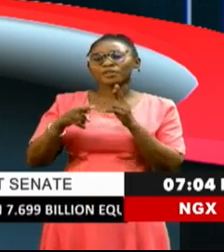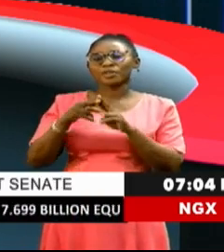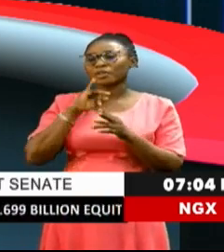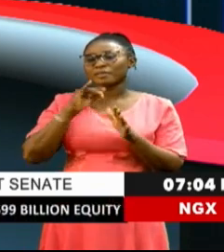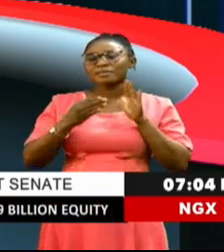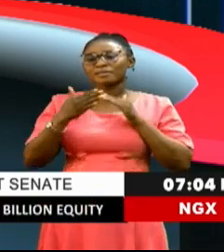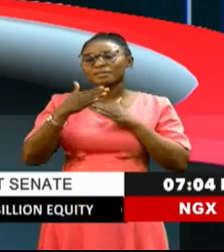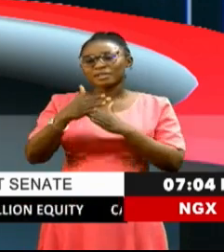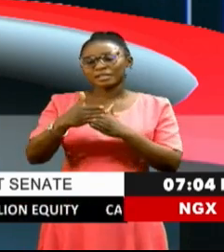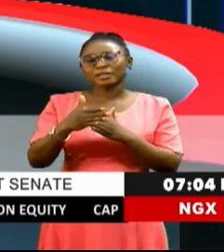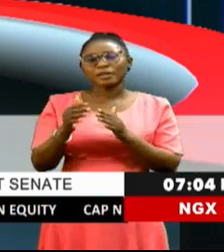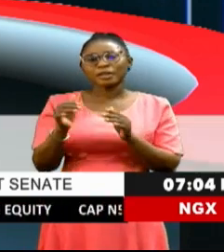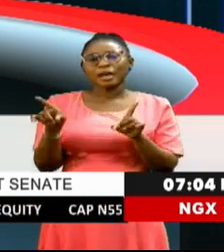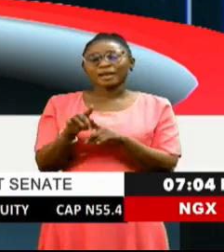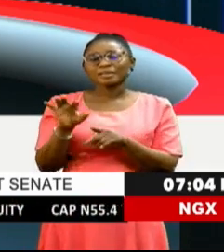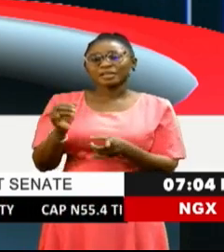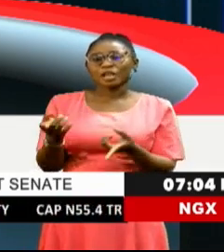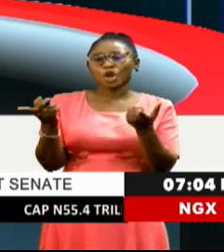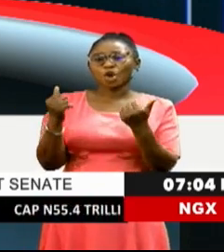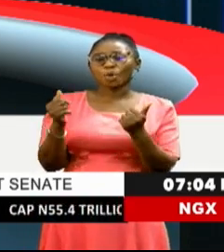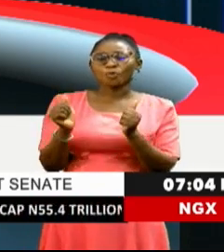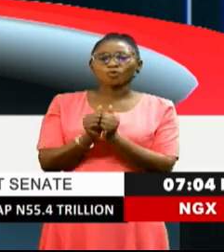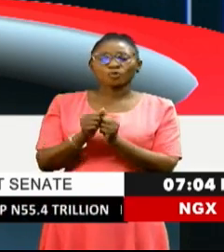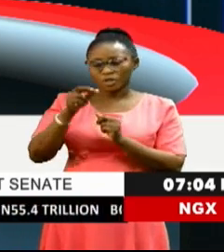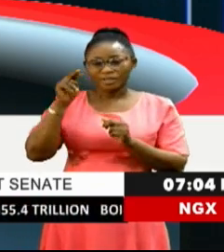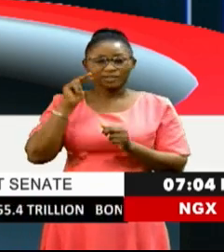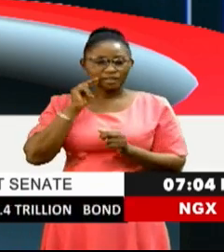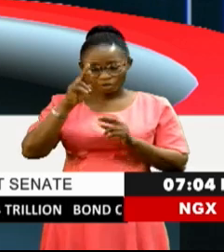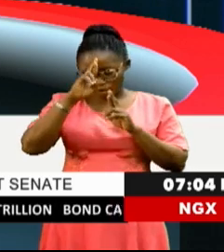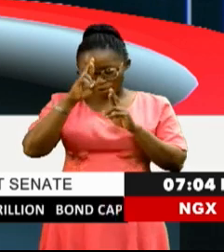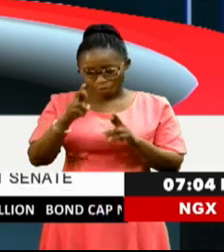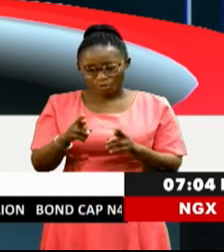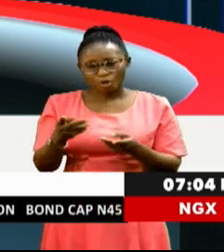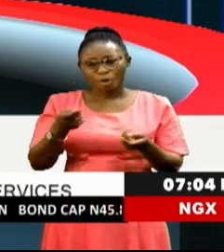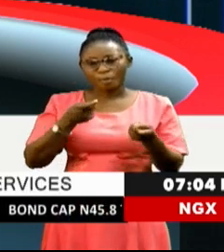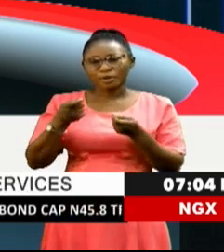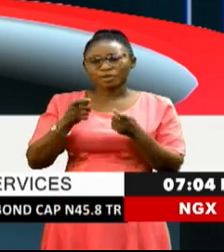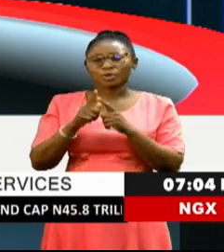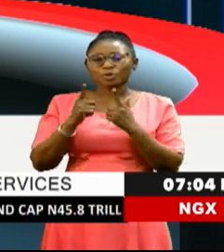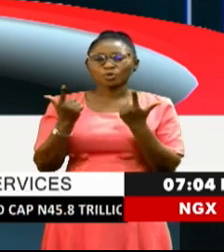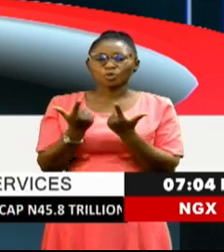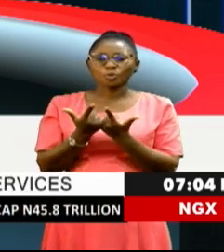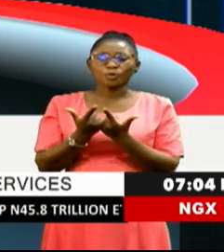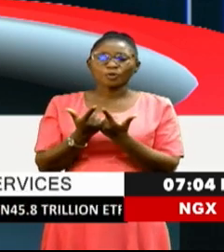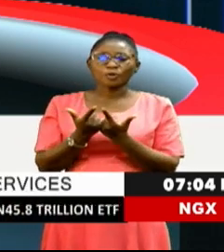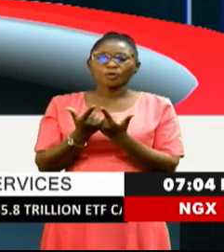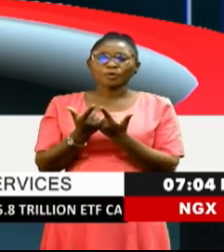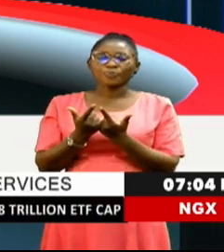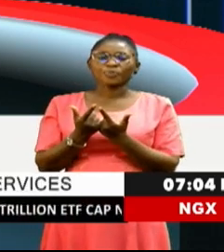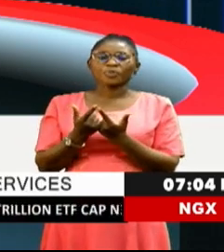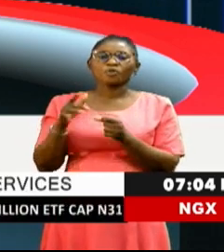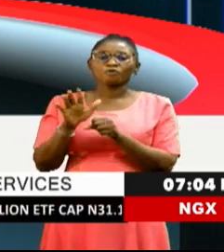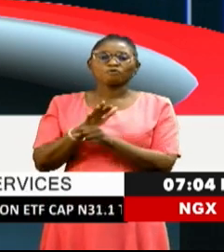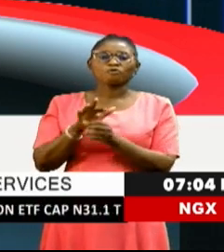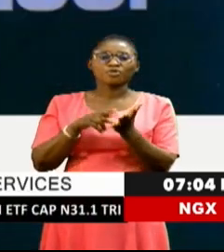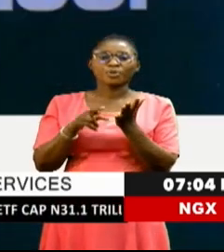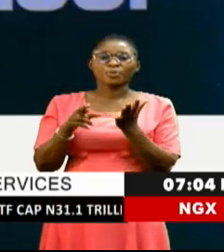with the coming on board of the Nigerian Reputation Management Group. Haman Chapani takes us through the